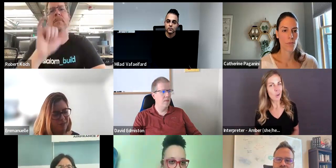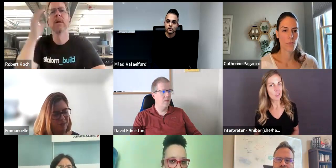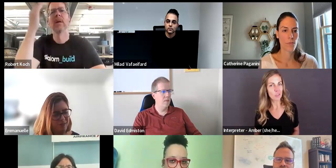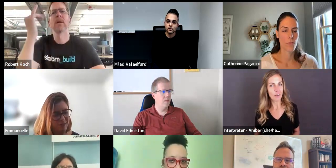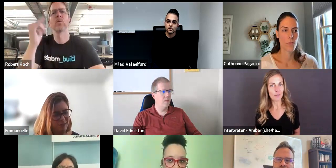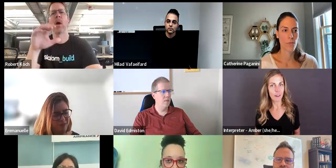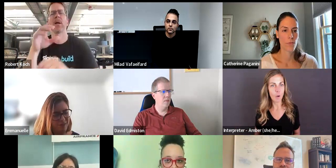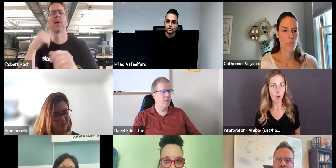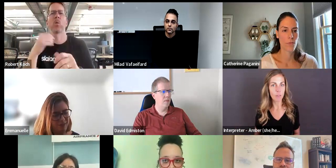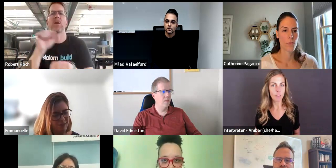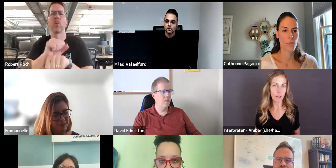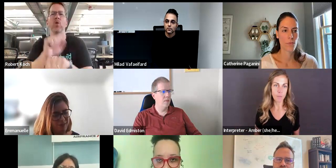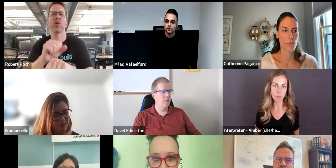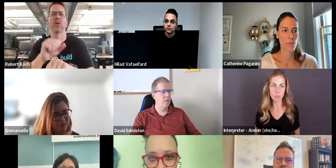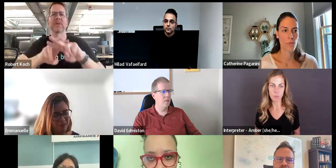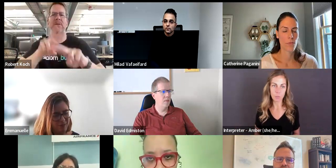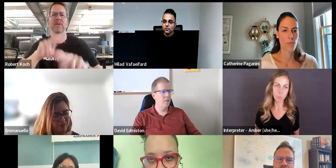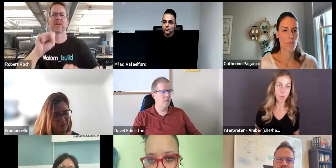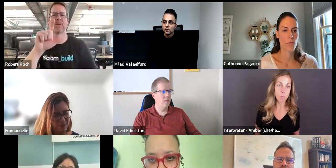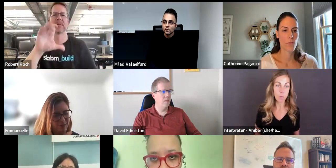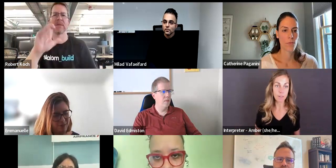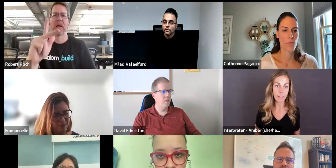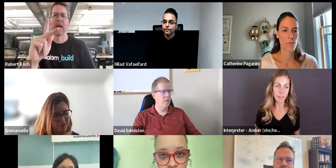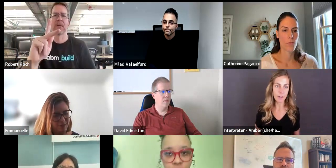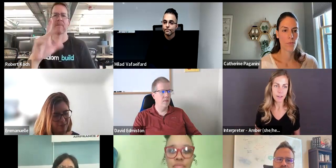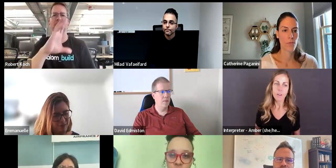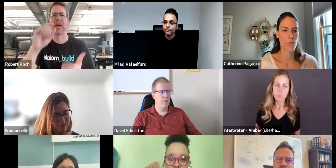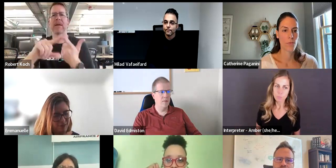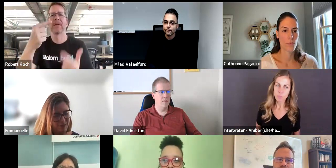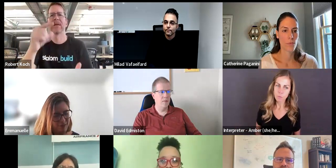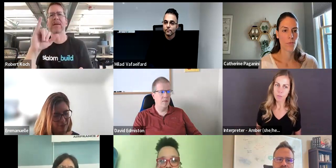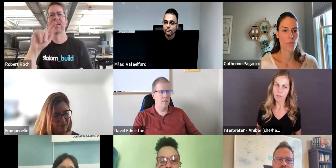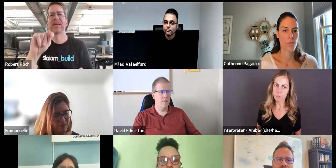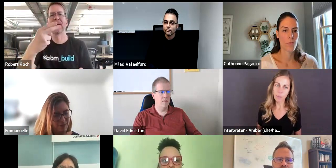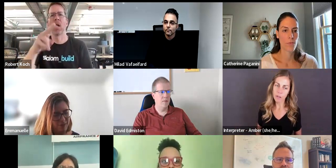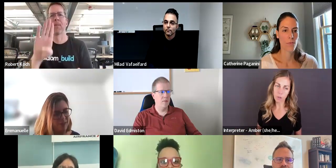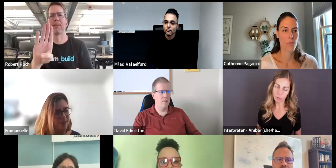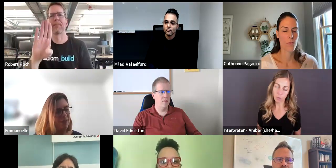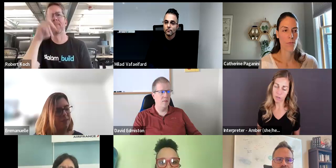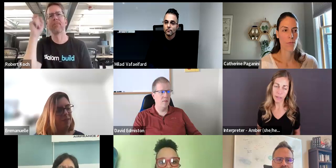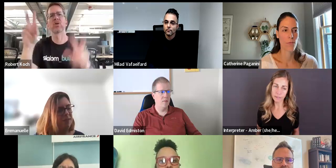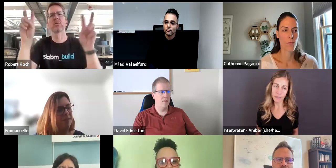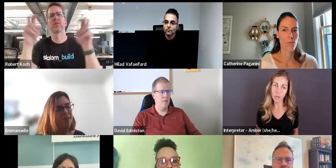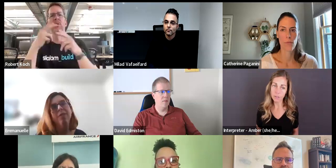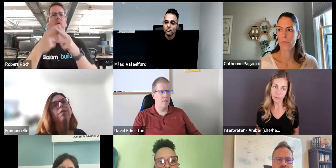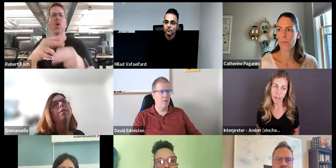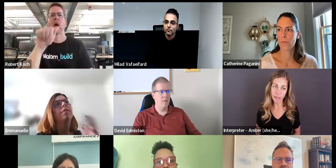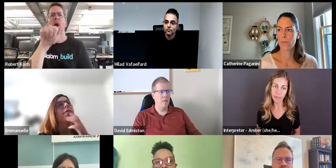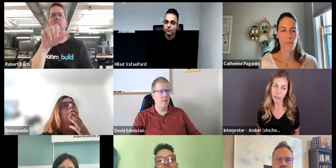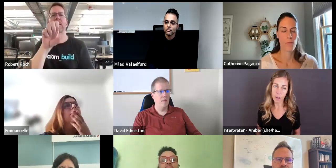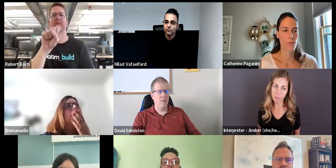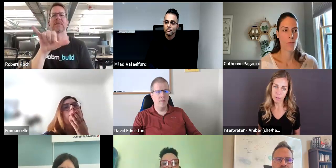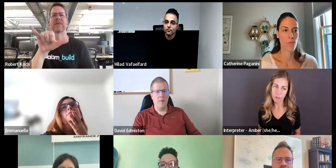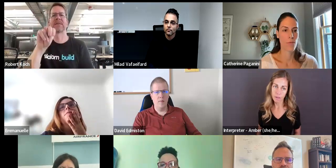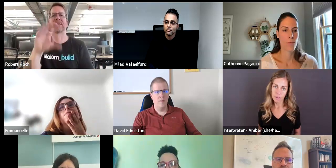and then also trying to figure out all the time zones, what would work together. Rob says, we can also work async on Slack